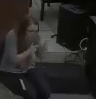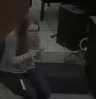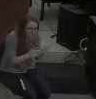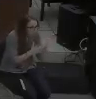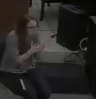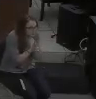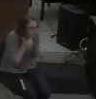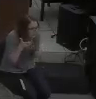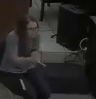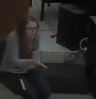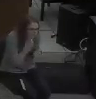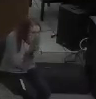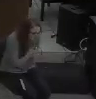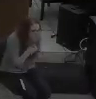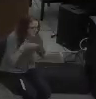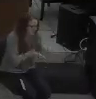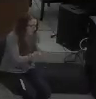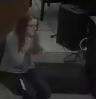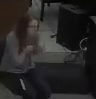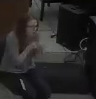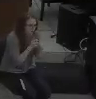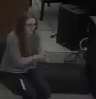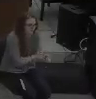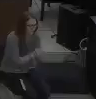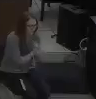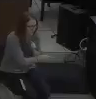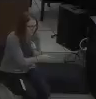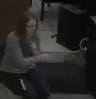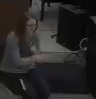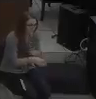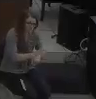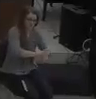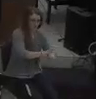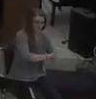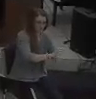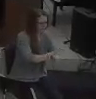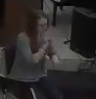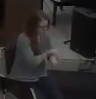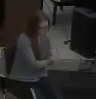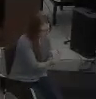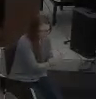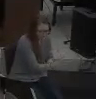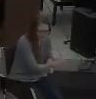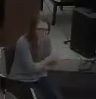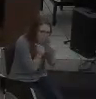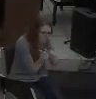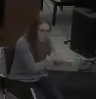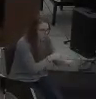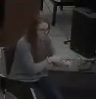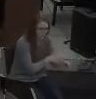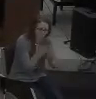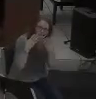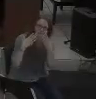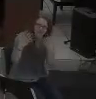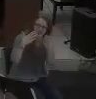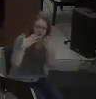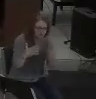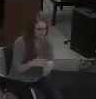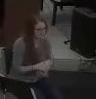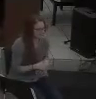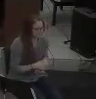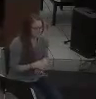not. They're always present, not just in church. So we give thanks to God. And we say,